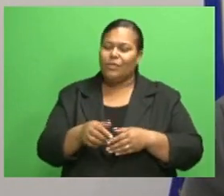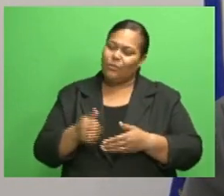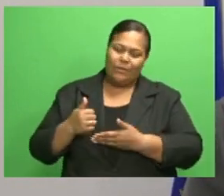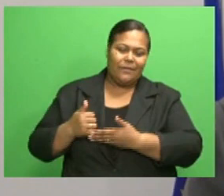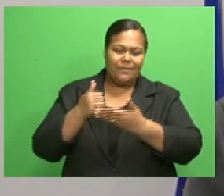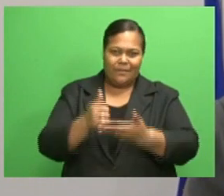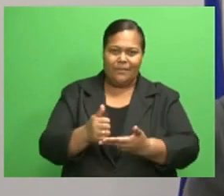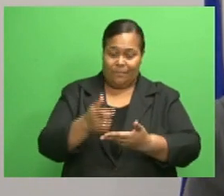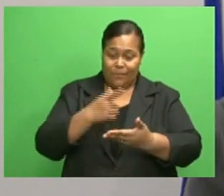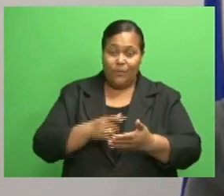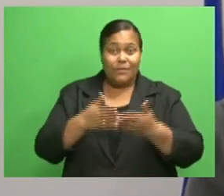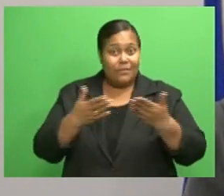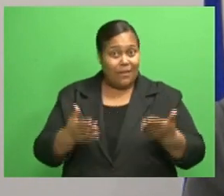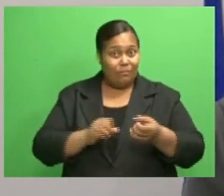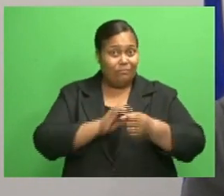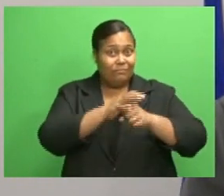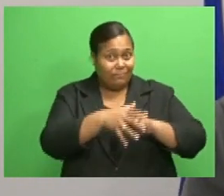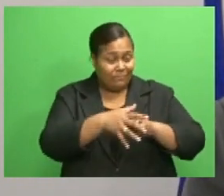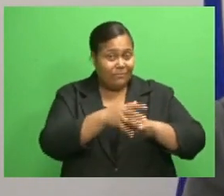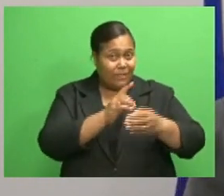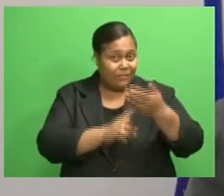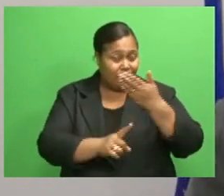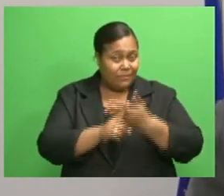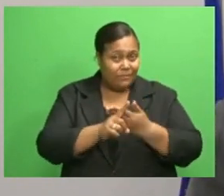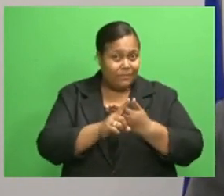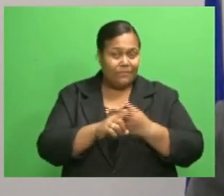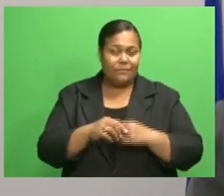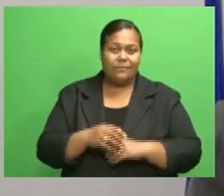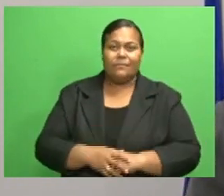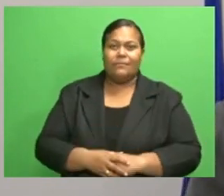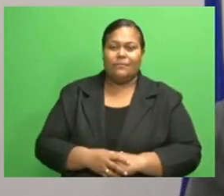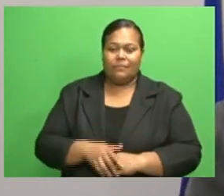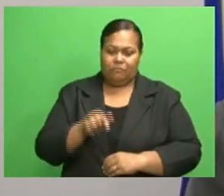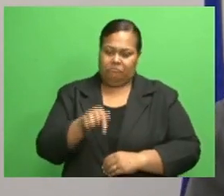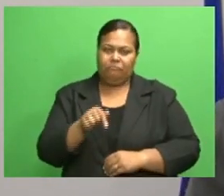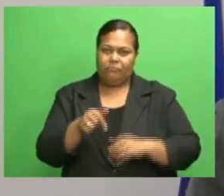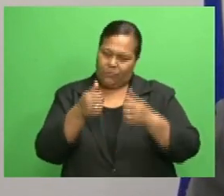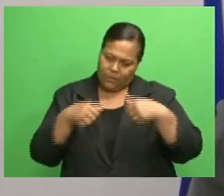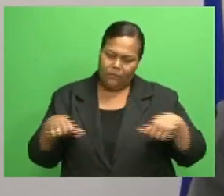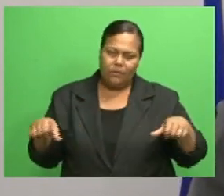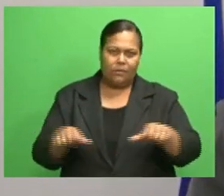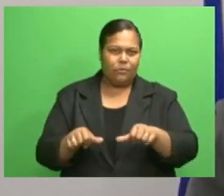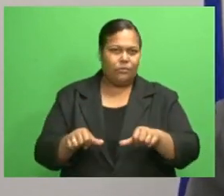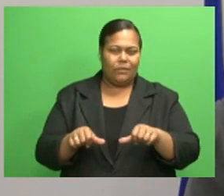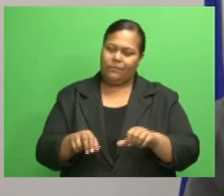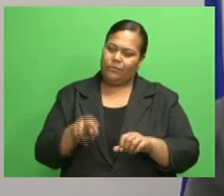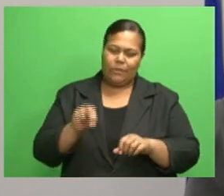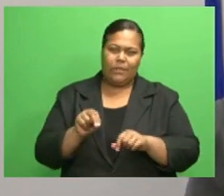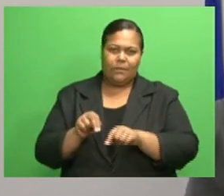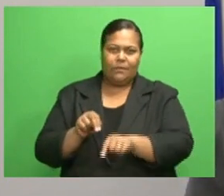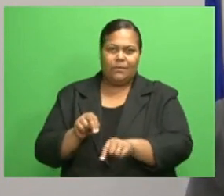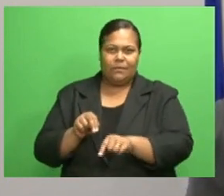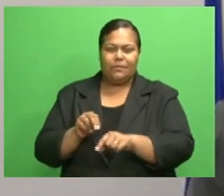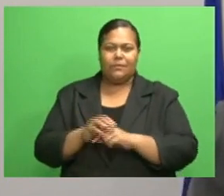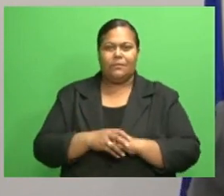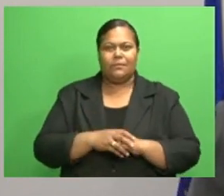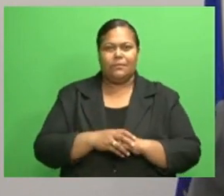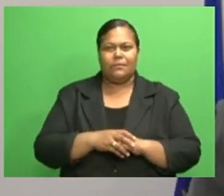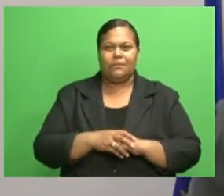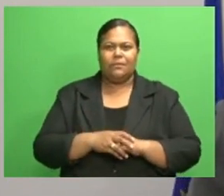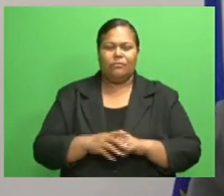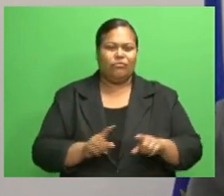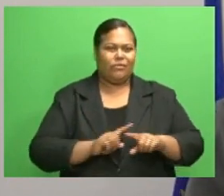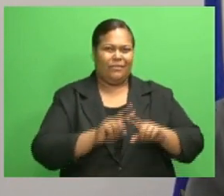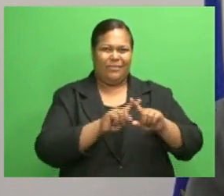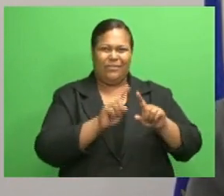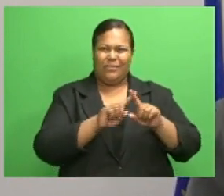in these times of coronavirus when Fiji is very hard hit by the decrease in revenues in the tourism sector, a lot of